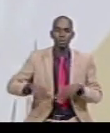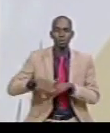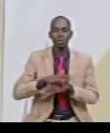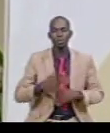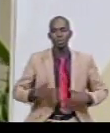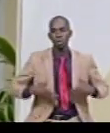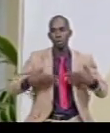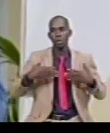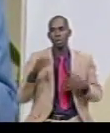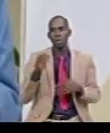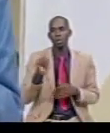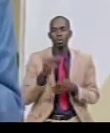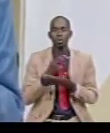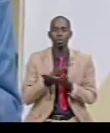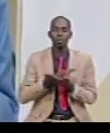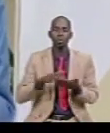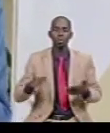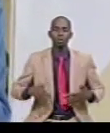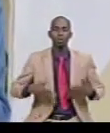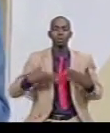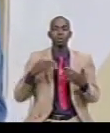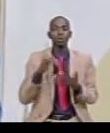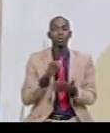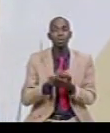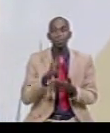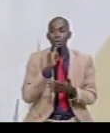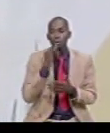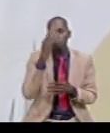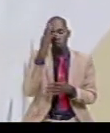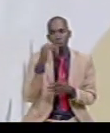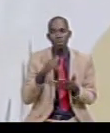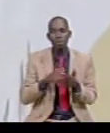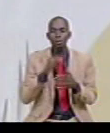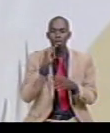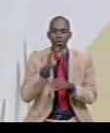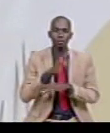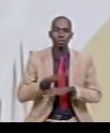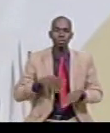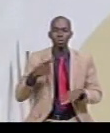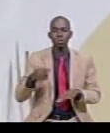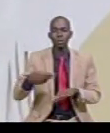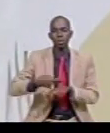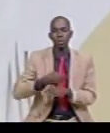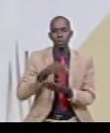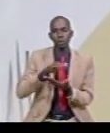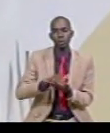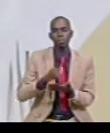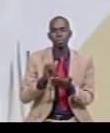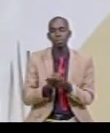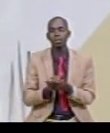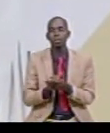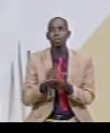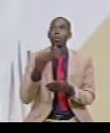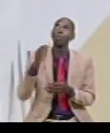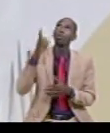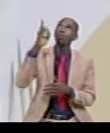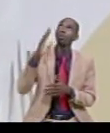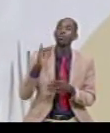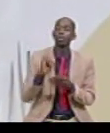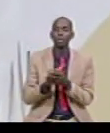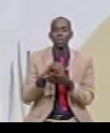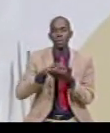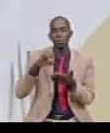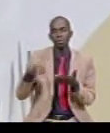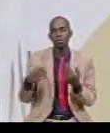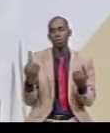the righteous life. That's why he's called the Lamb of God that take away the sin of the world. And he has died